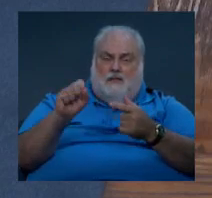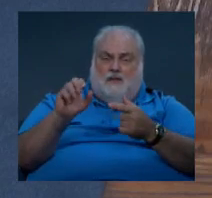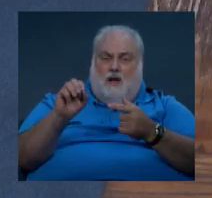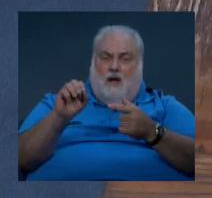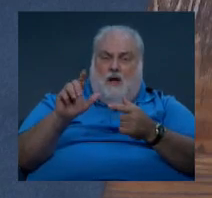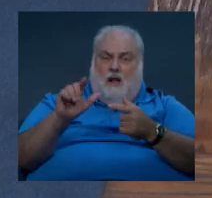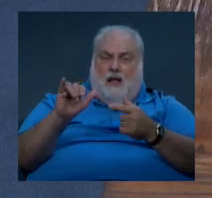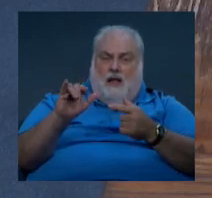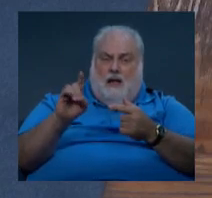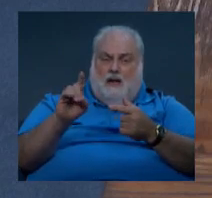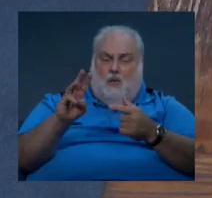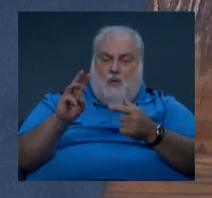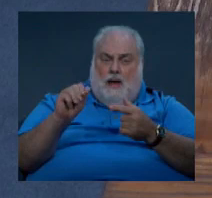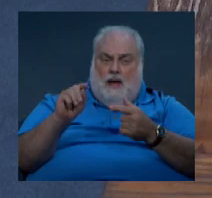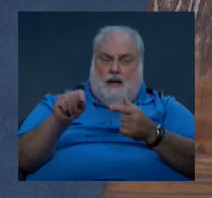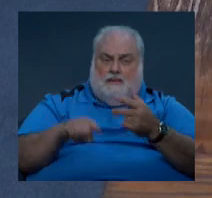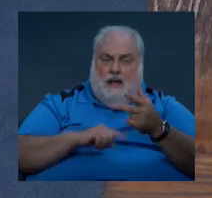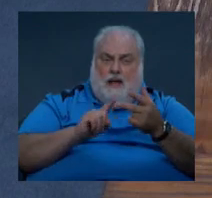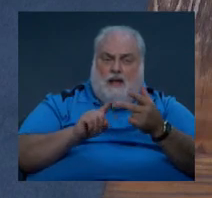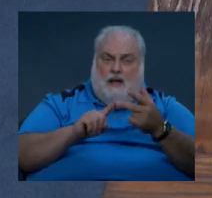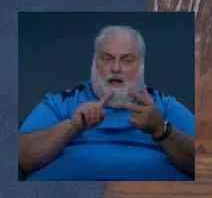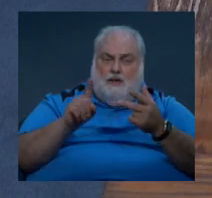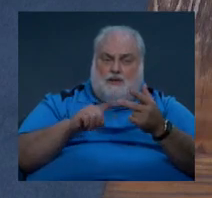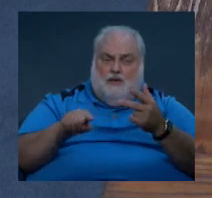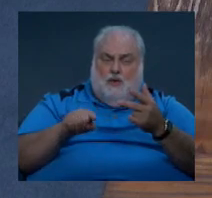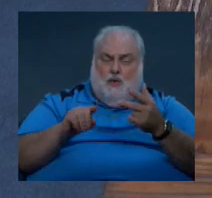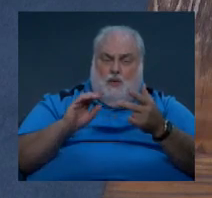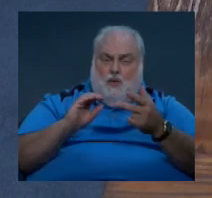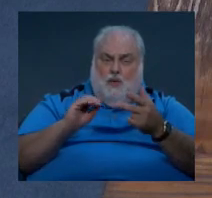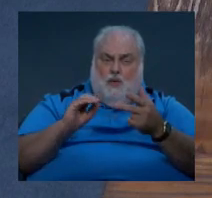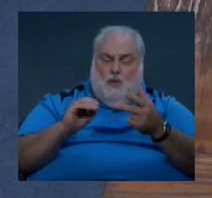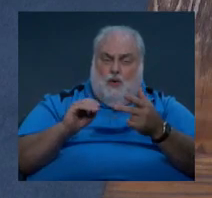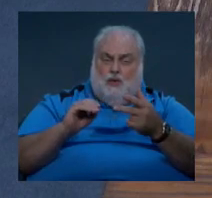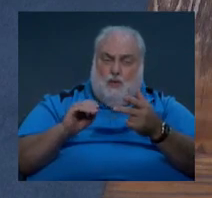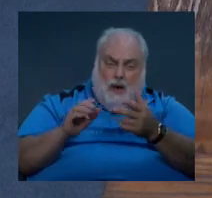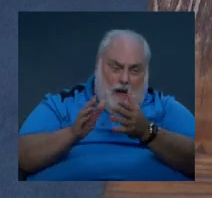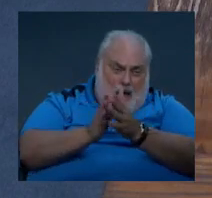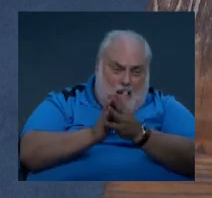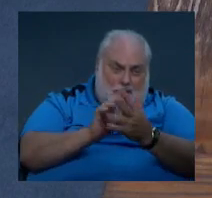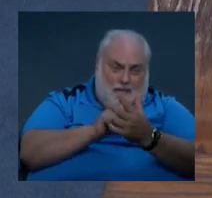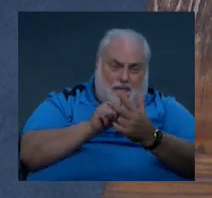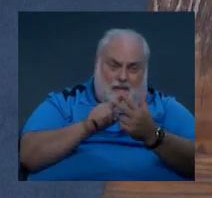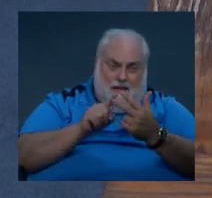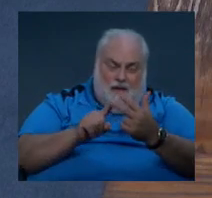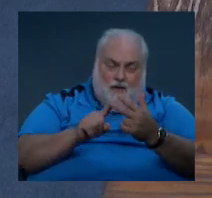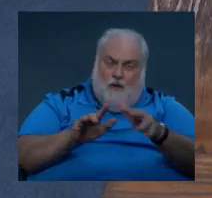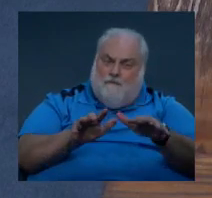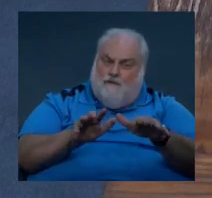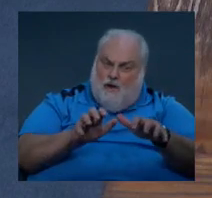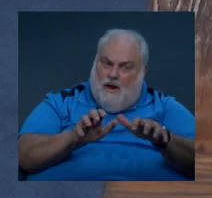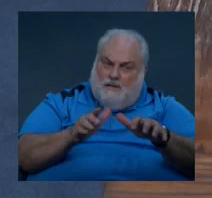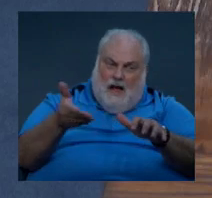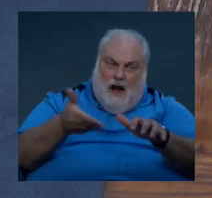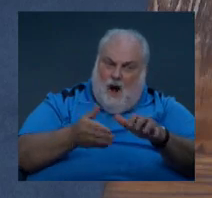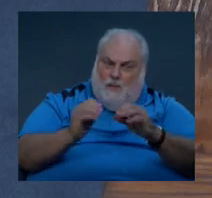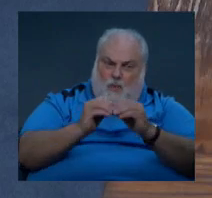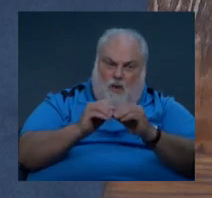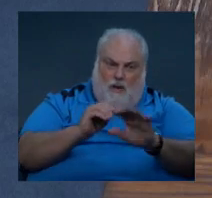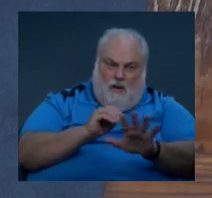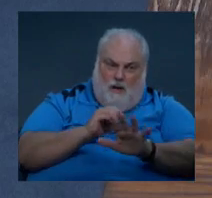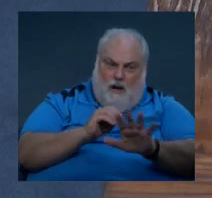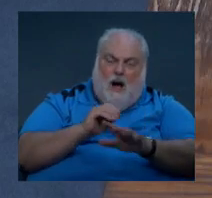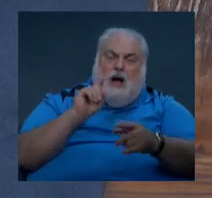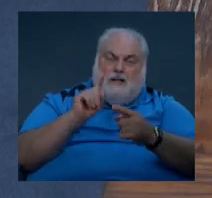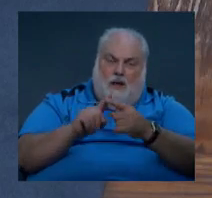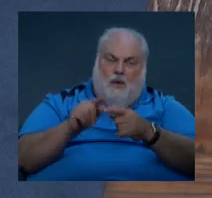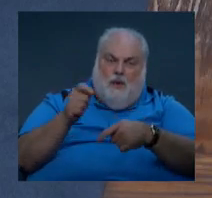the departments to actually freeze and not hire anybody in particular positions till we can do those placements. These are other